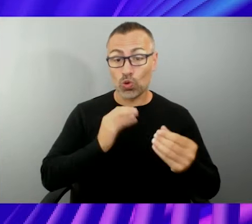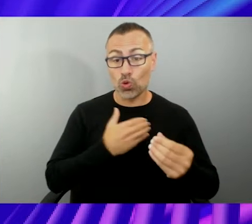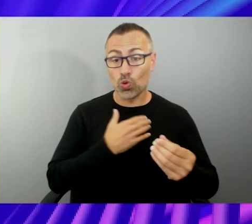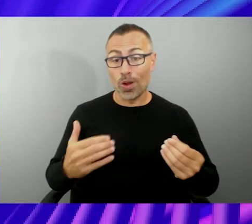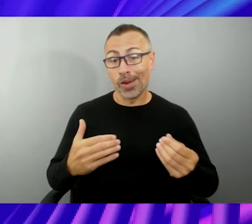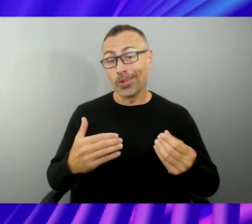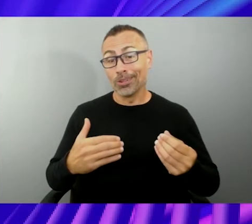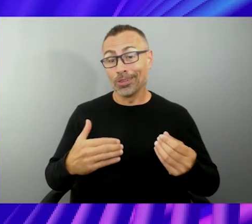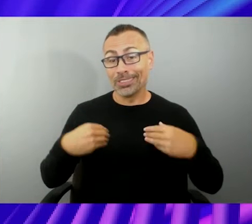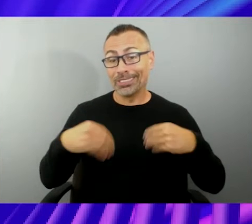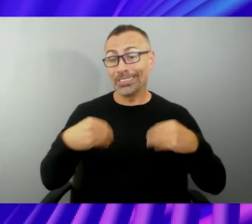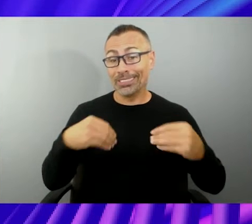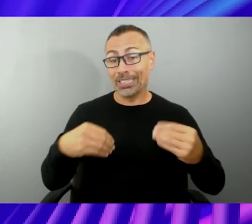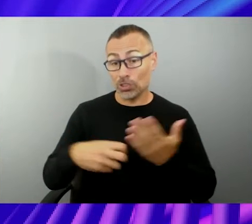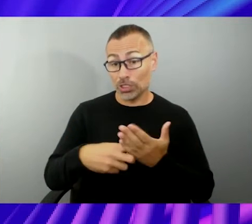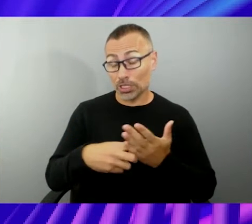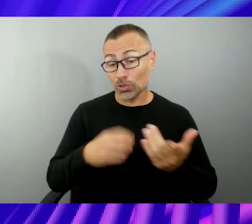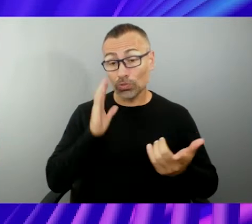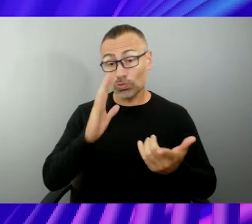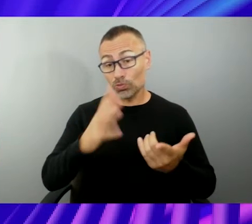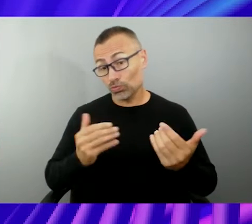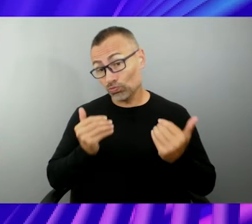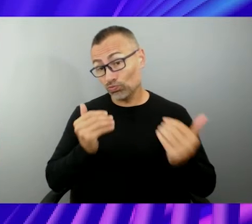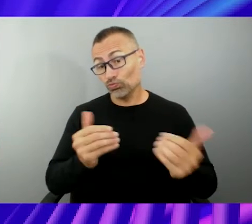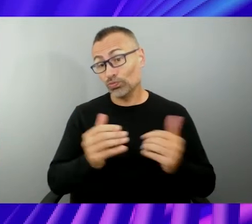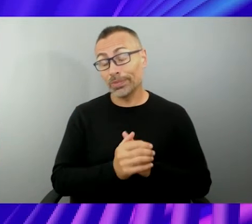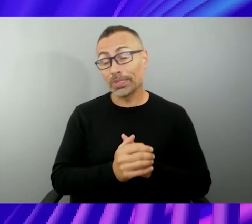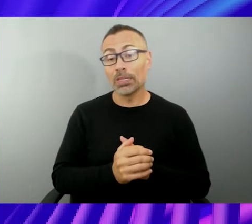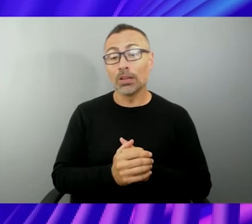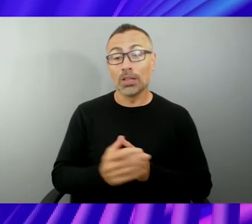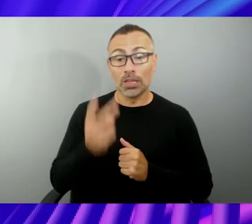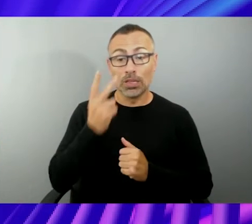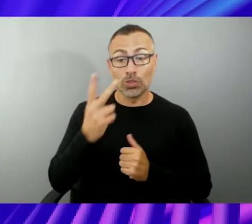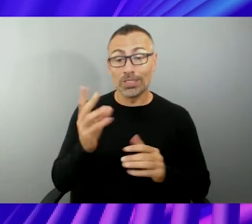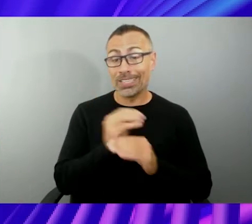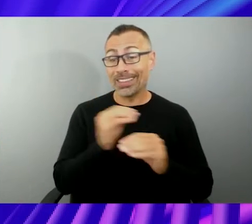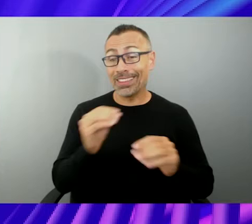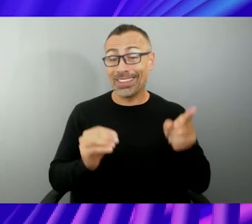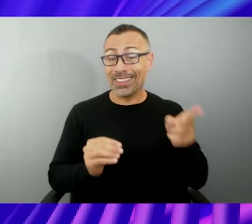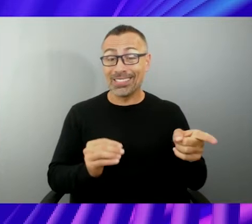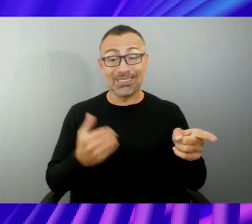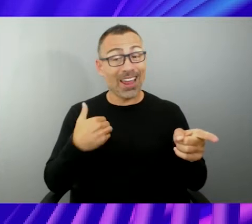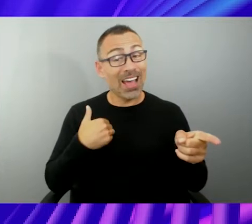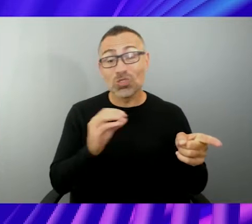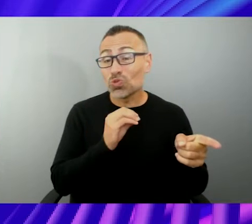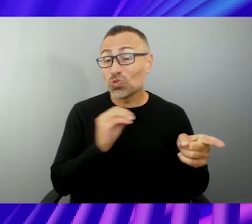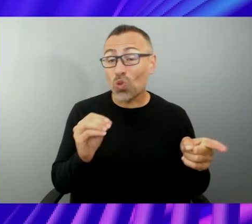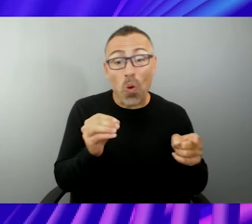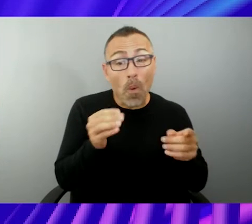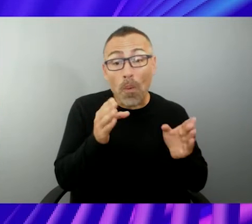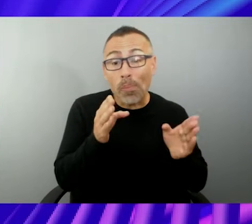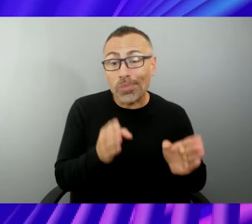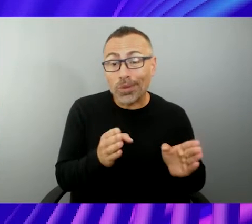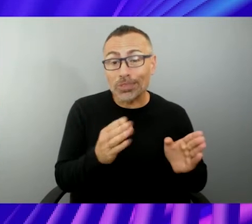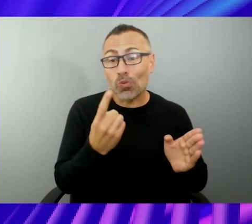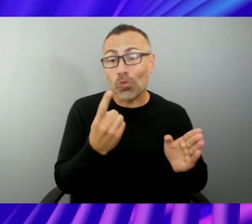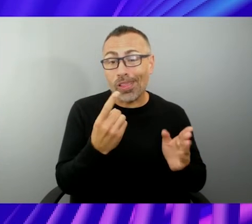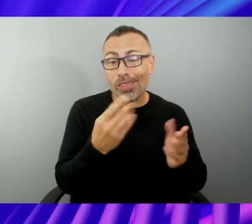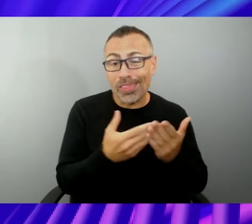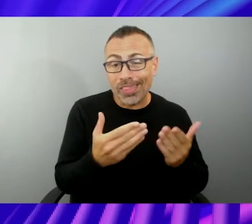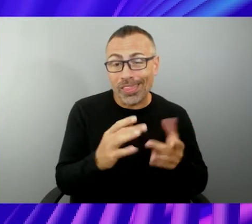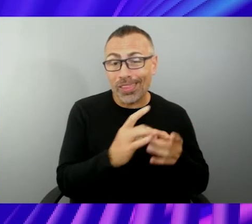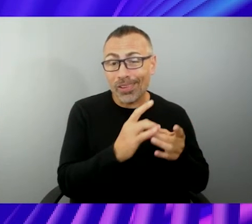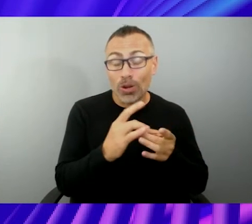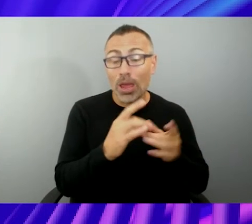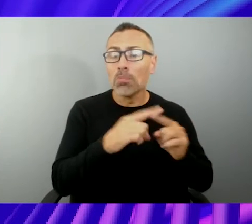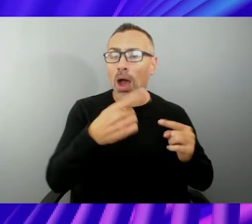ahead and do that. So if you see here, there is no central coordinator who is coordinating all this, but the microservices are all communicating with each other and getting